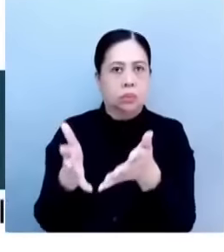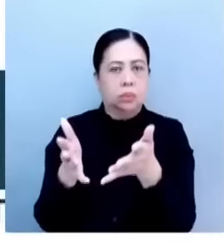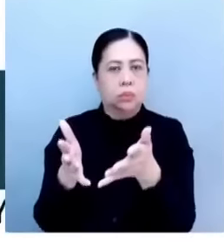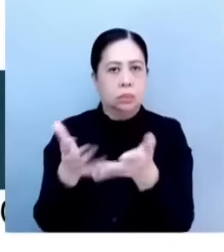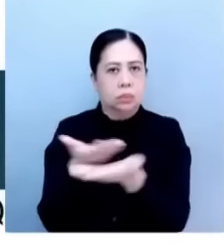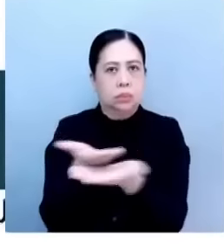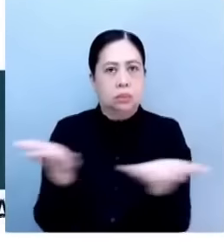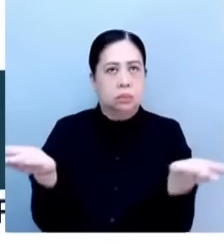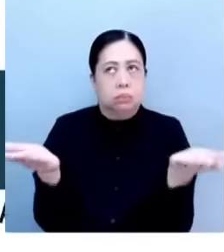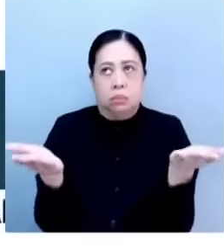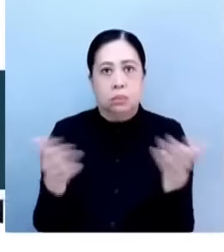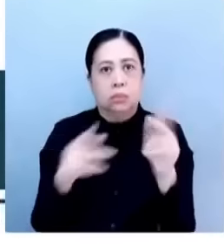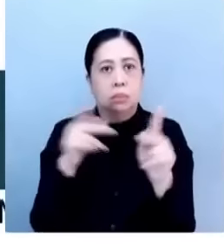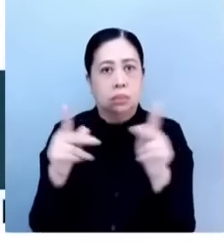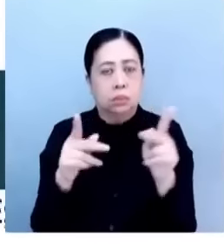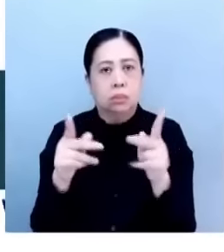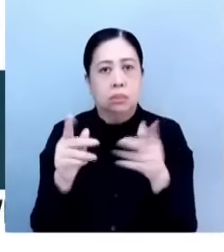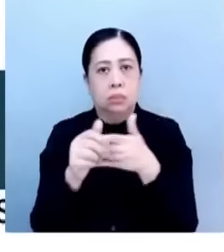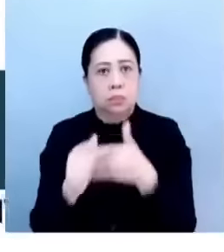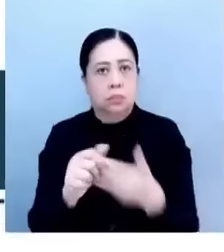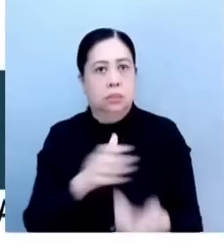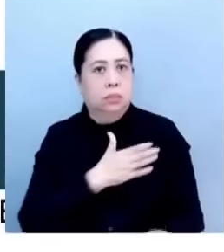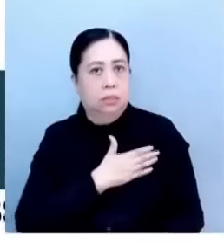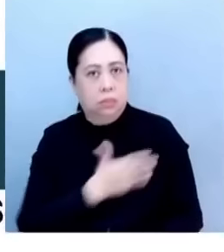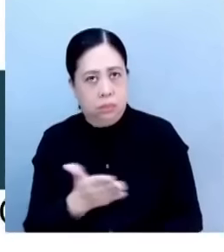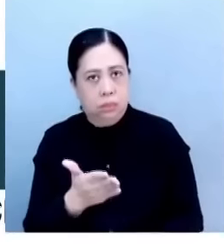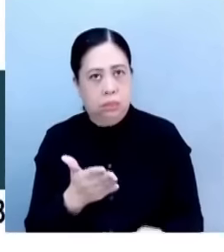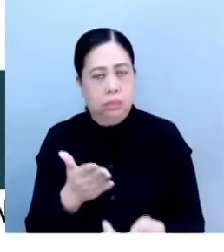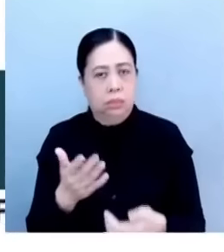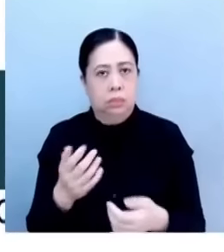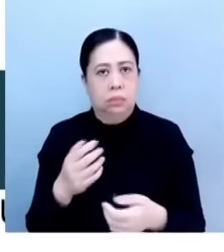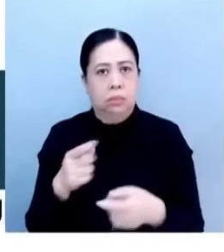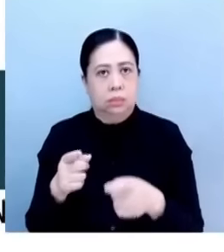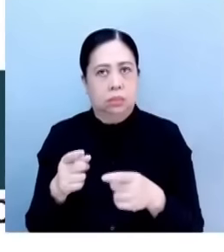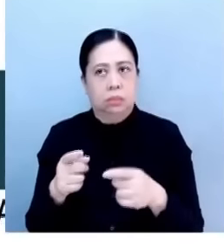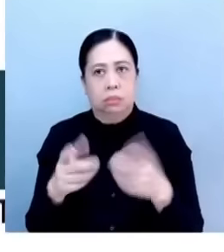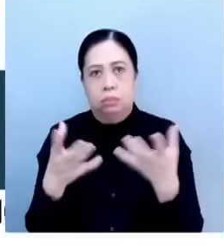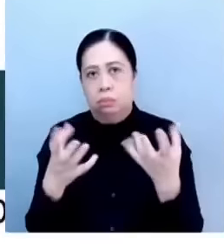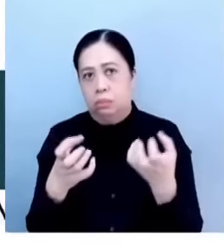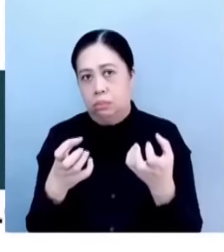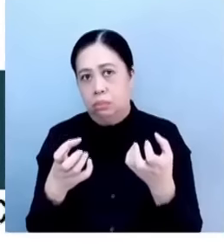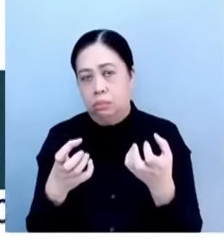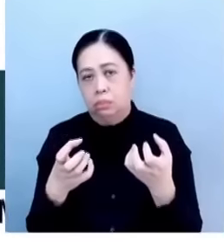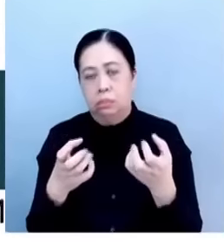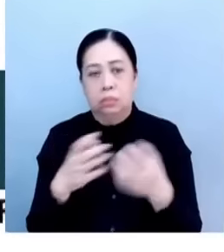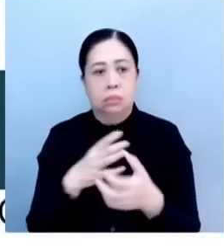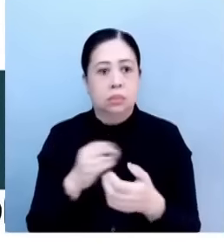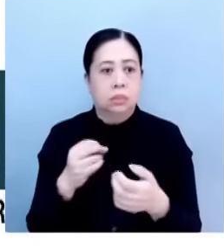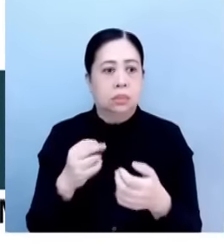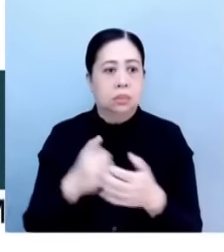it to the people's initiative. What the results would be. And of course,